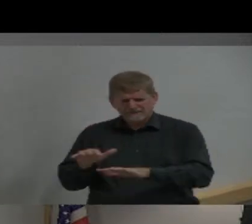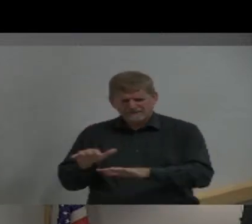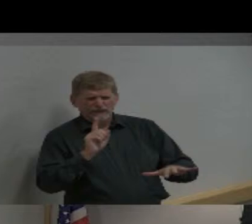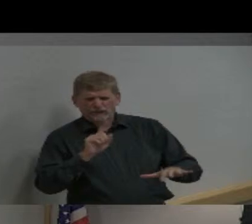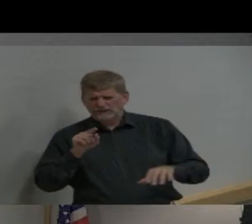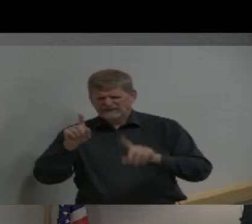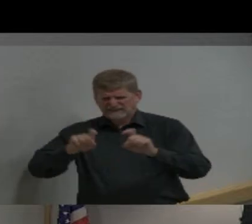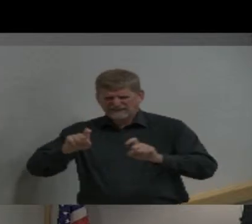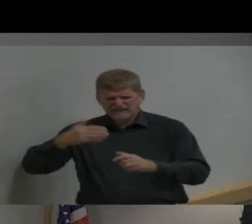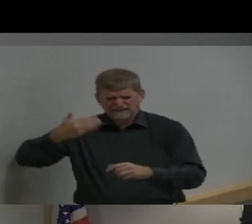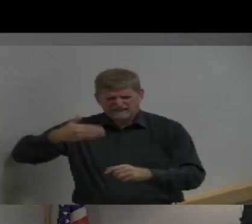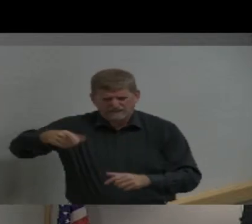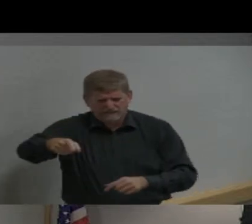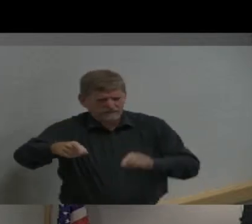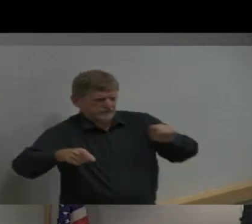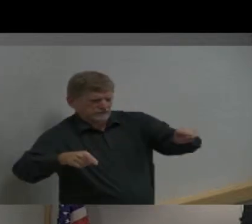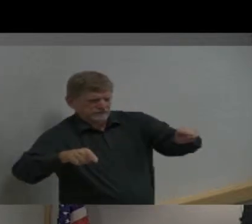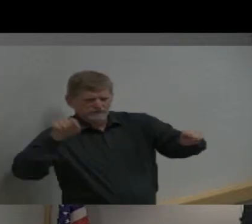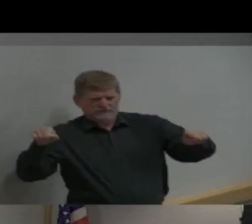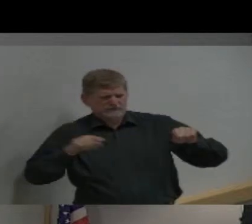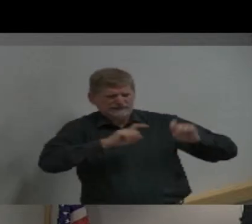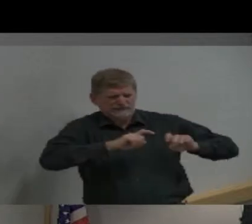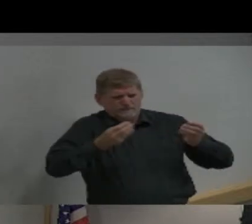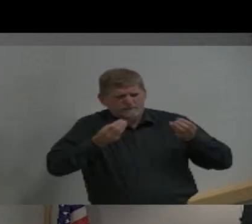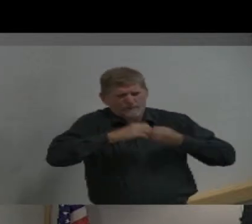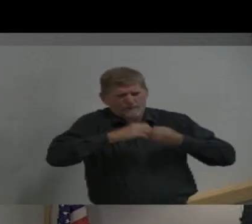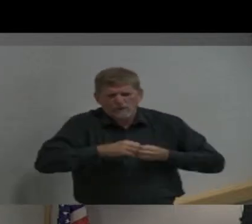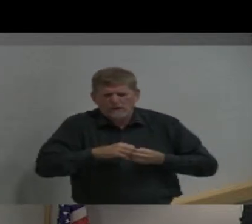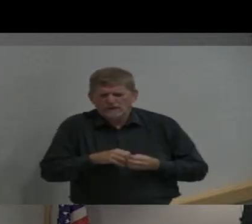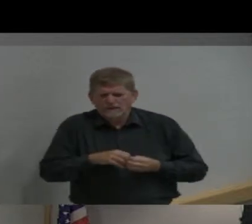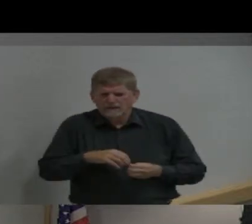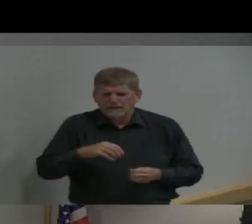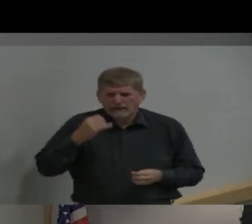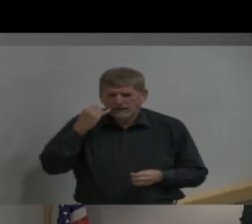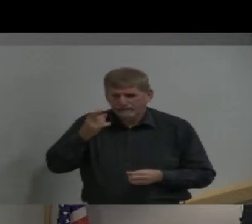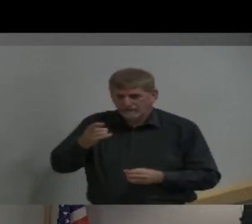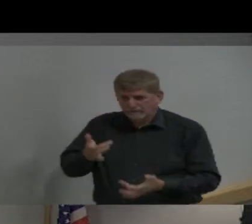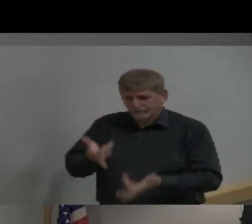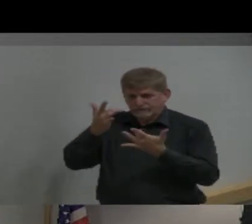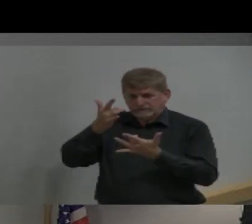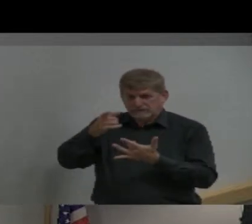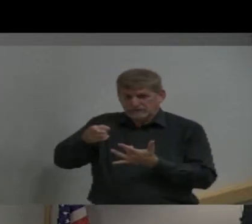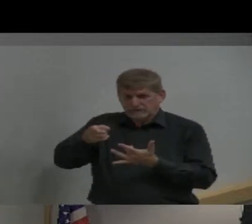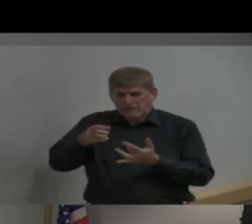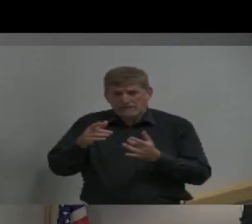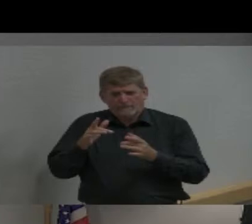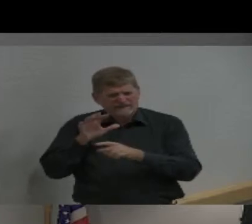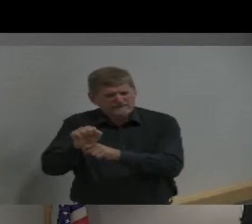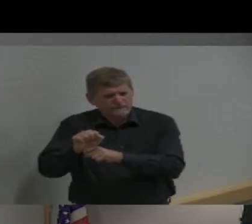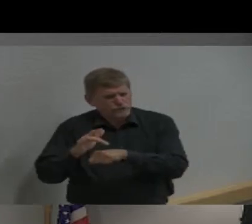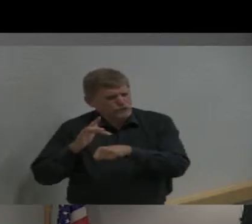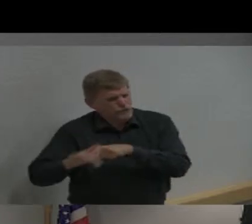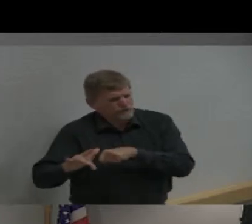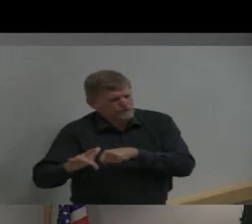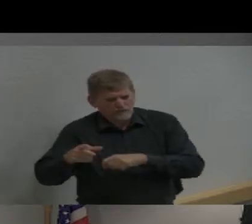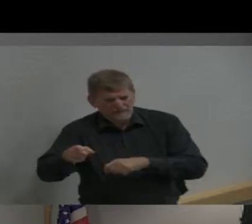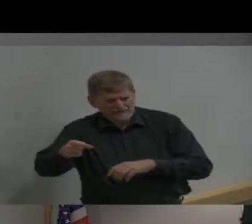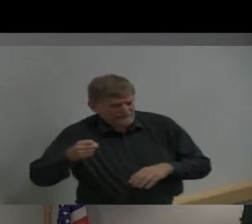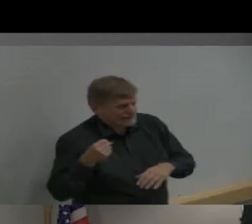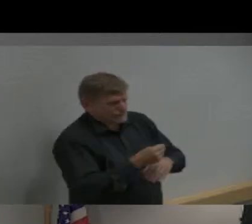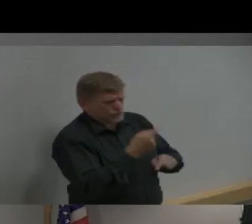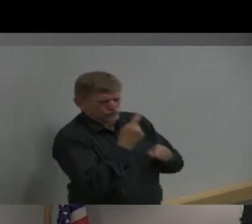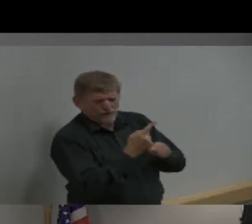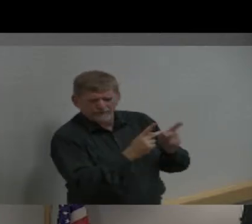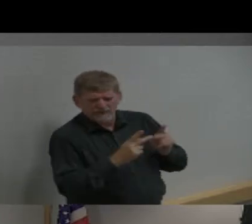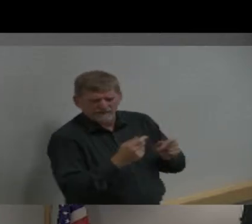if there are exposed individuals who are infectious, that we identify them early so that we can get them in the right place and keep